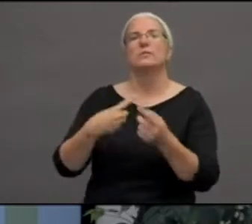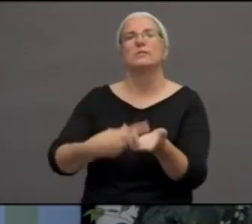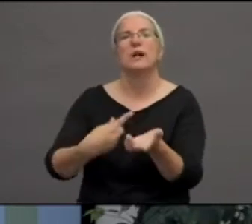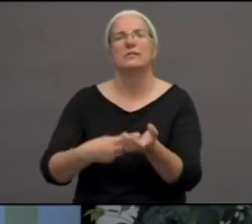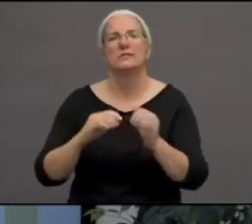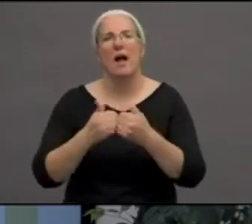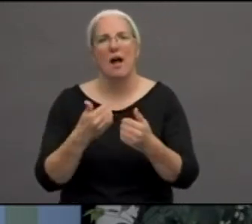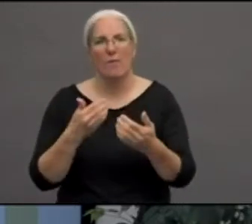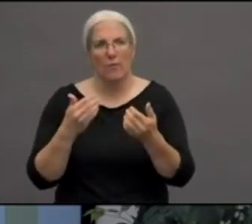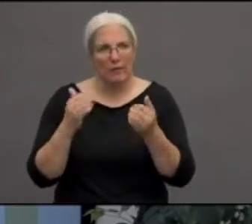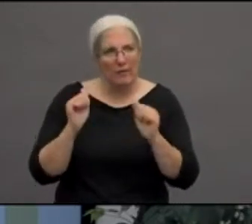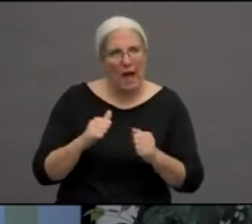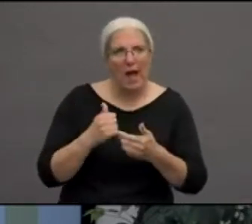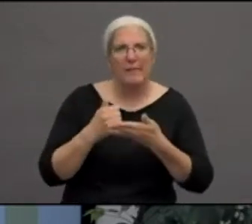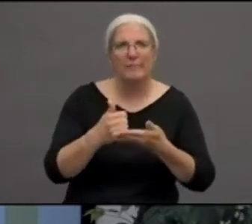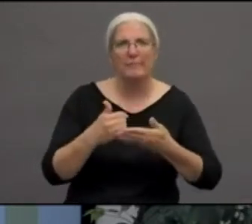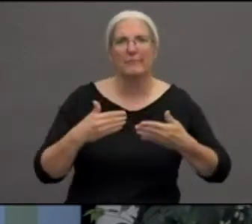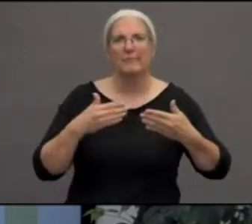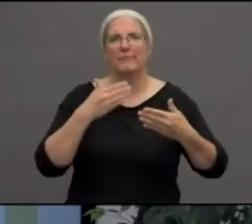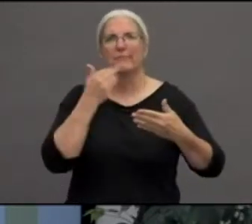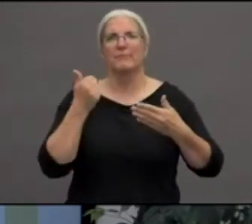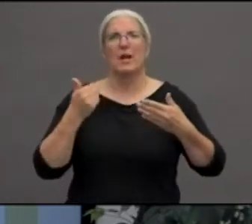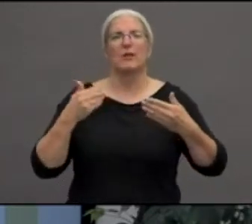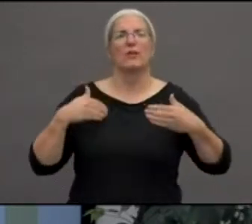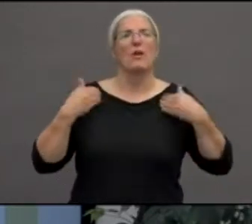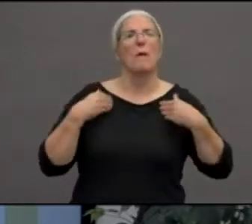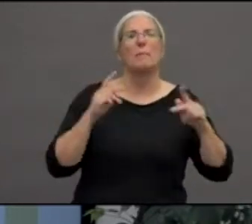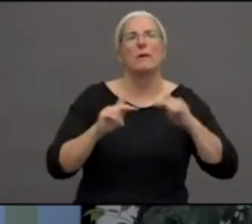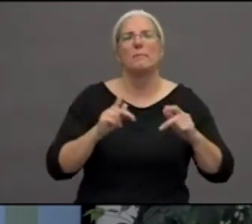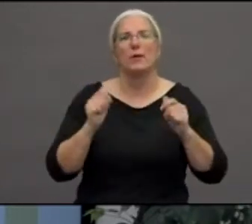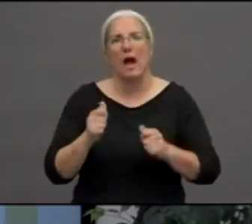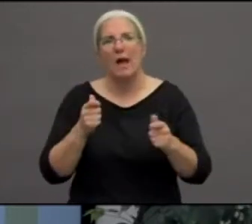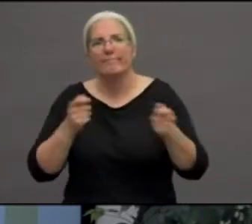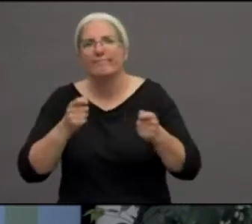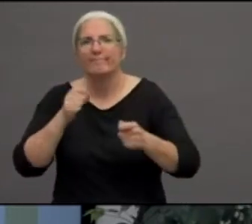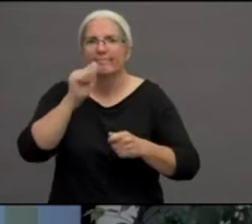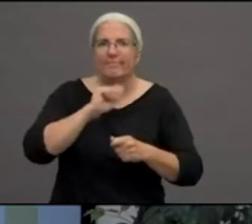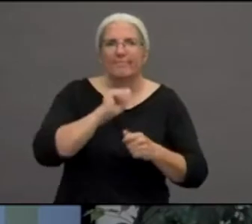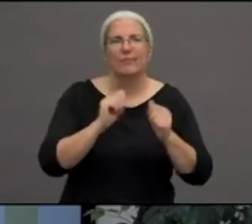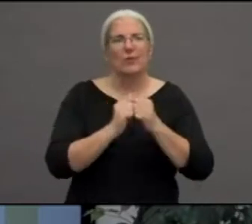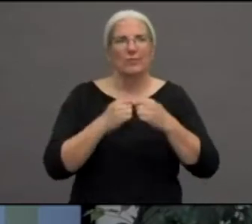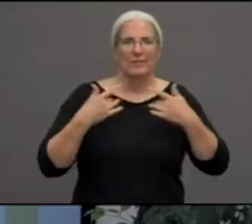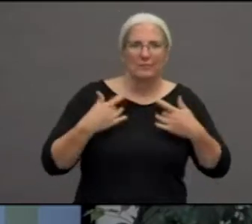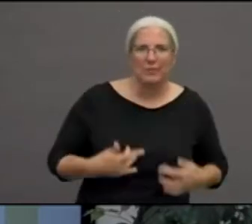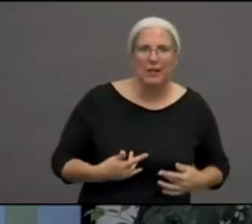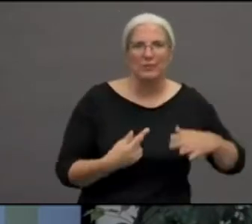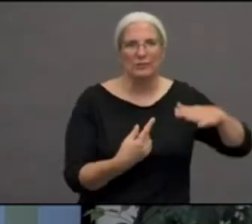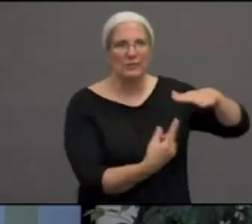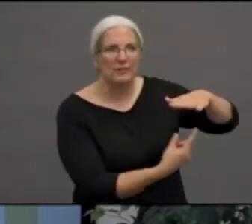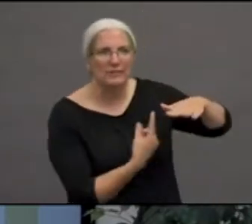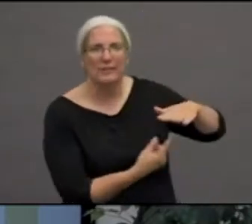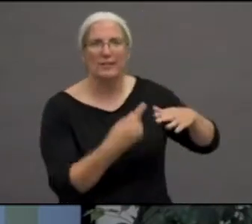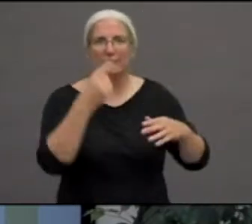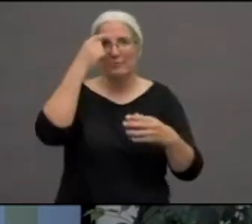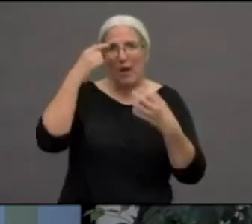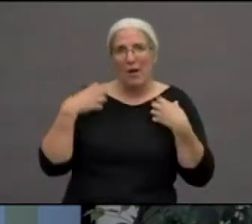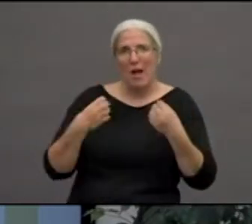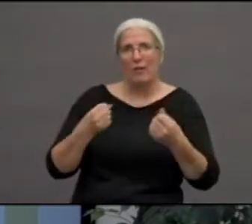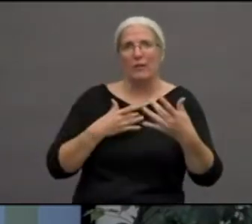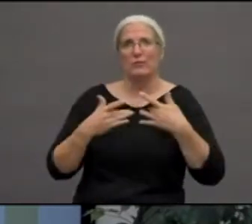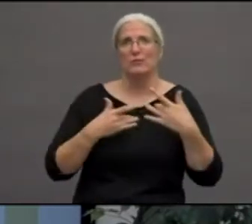uncertainty about the future, feelings, anxiety, depression, and isolation, and mental health concerns. To